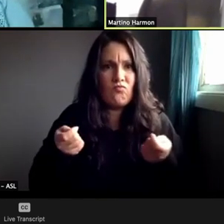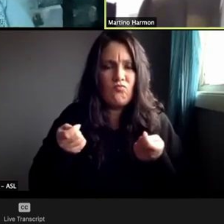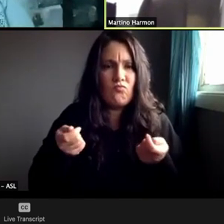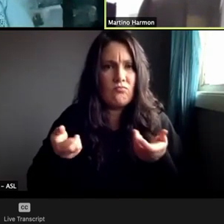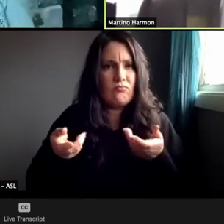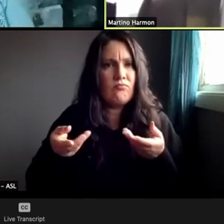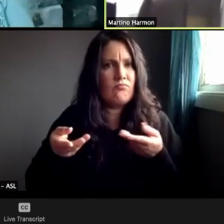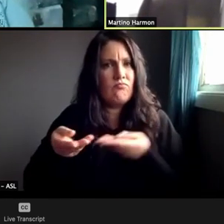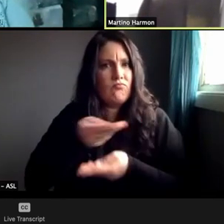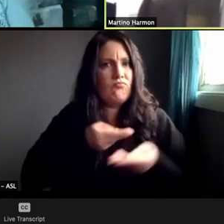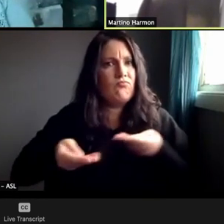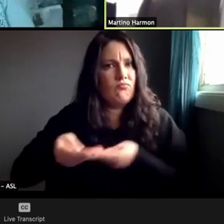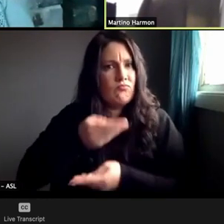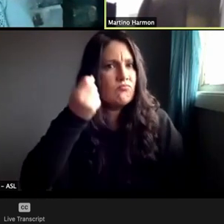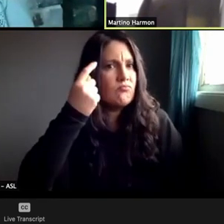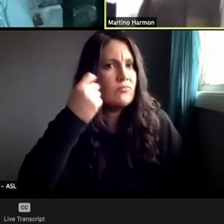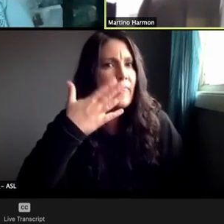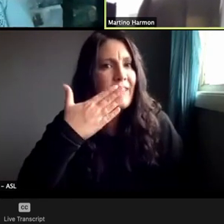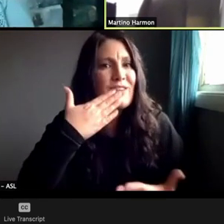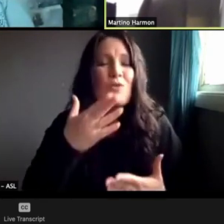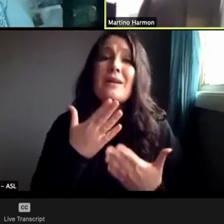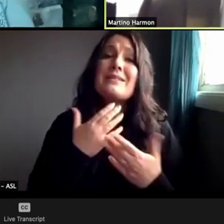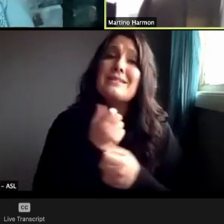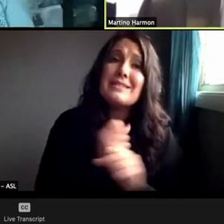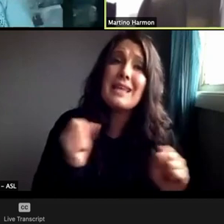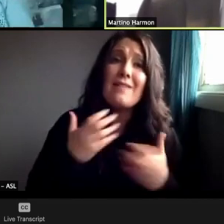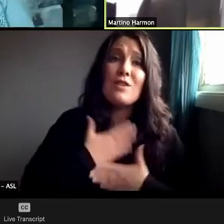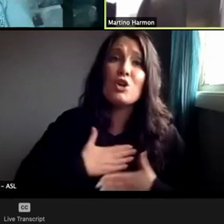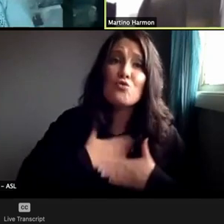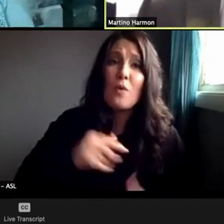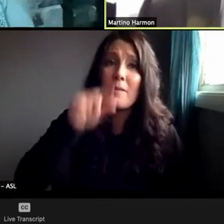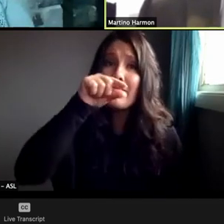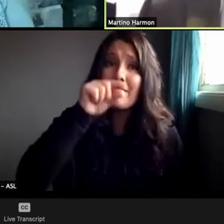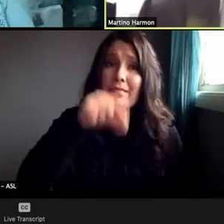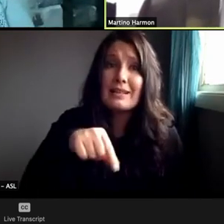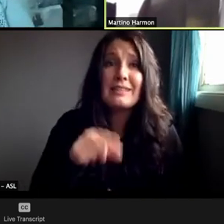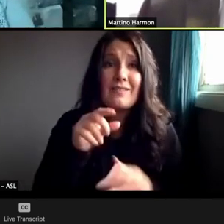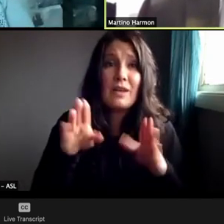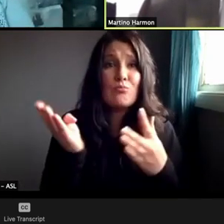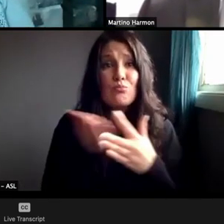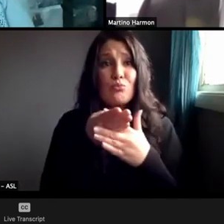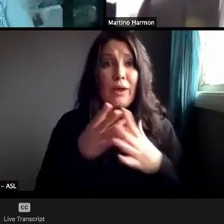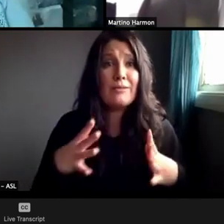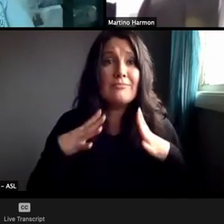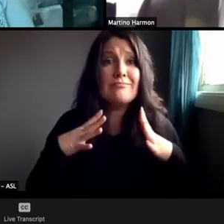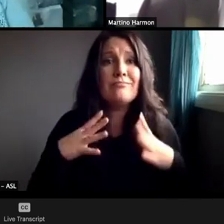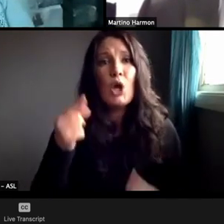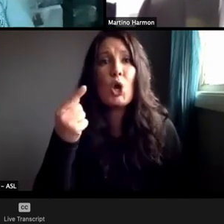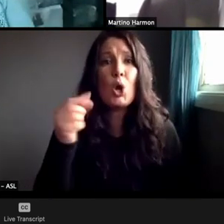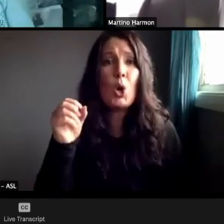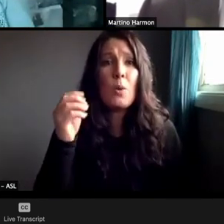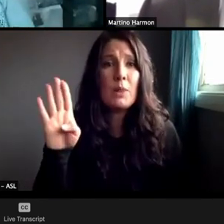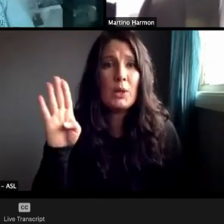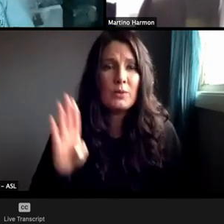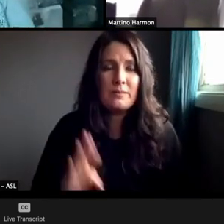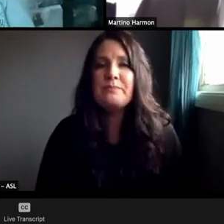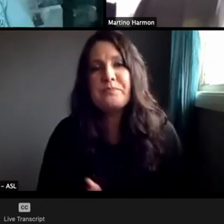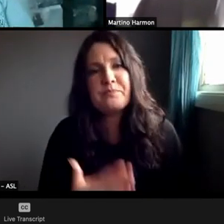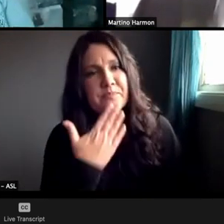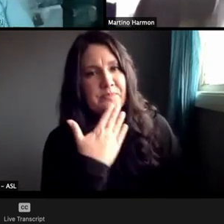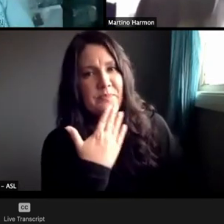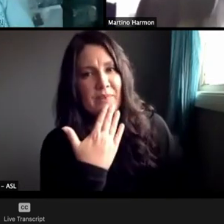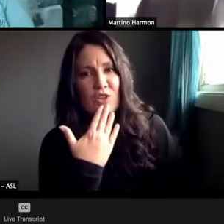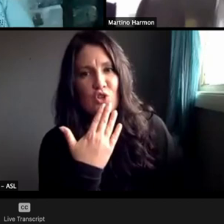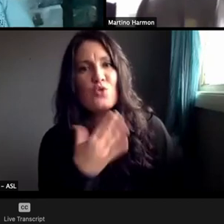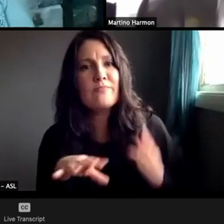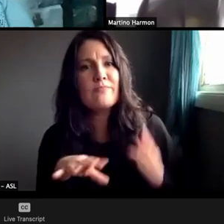safe, enjoyable, and relaxing Thanksgiving break, and go Blue. Thanks very much, Martino. You know, one group I'd like to add